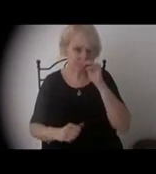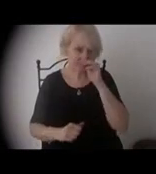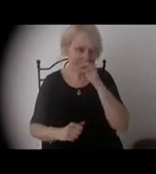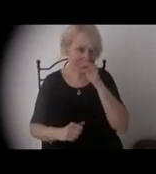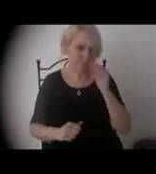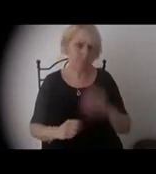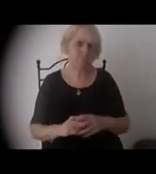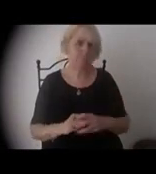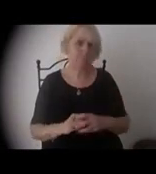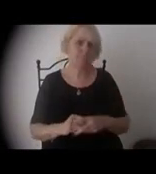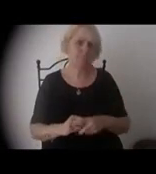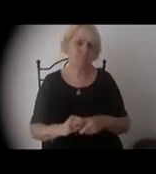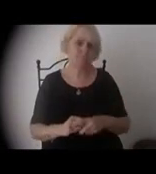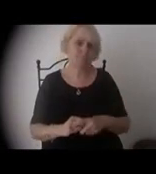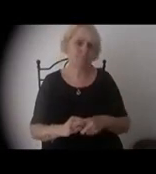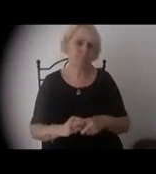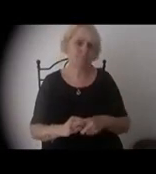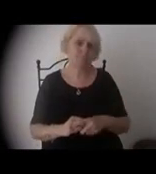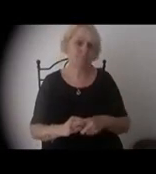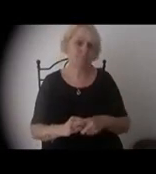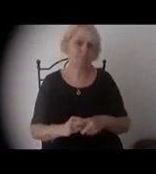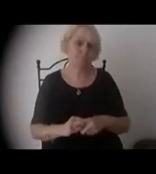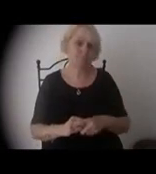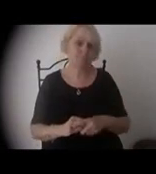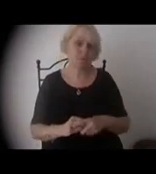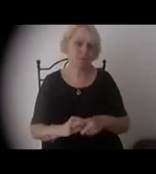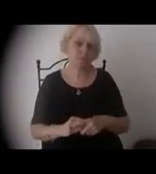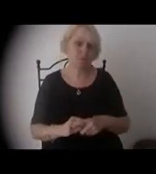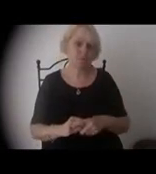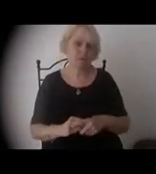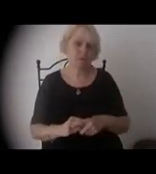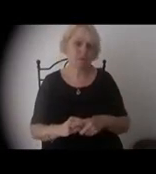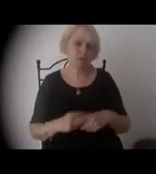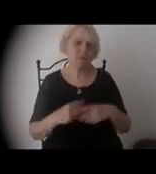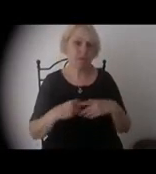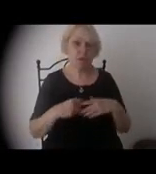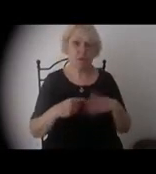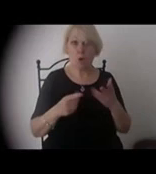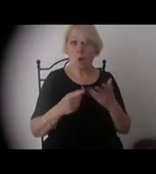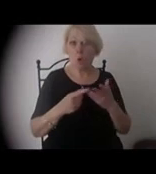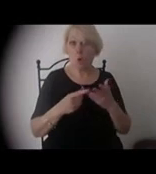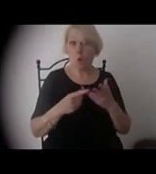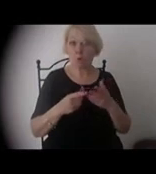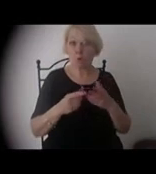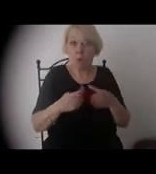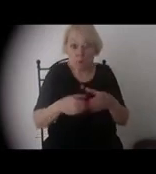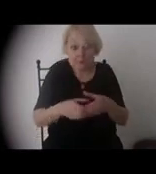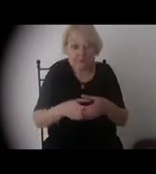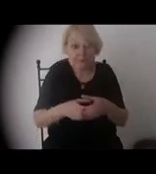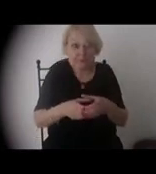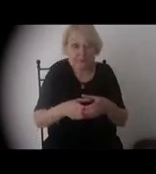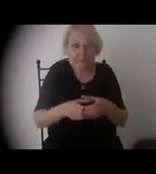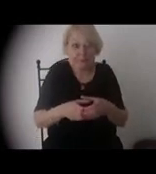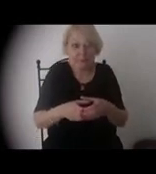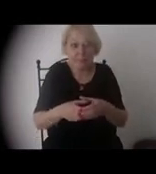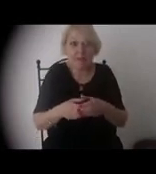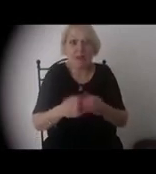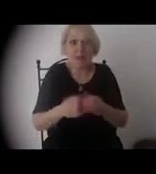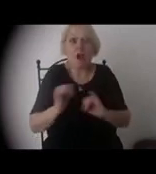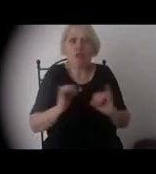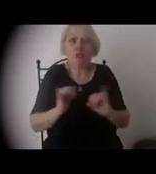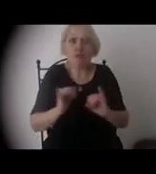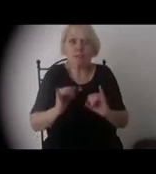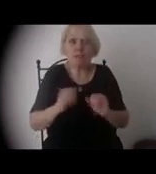We also have the team which I mentioned that I work in, which is a team for crisis support